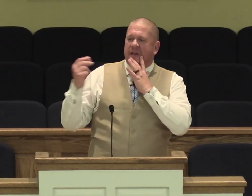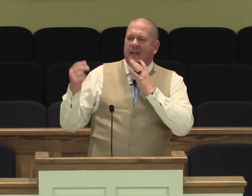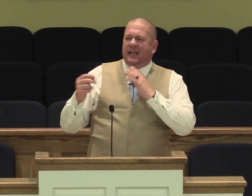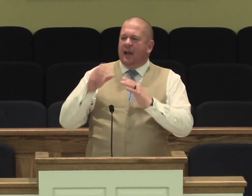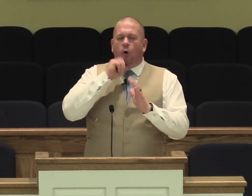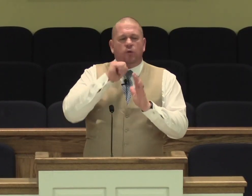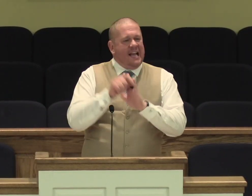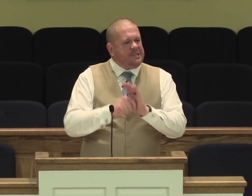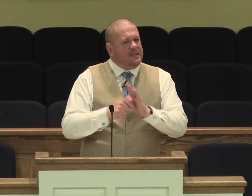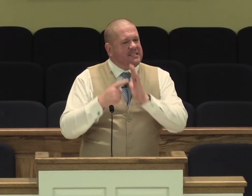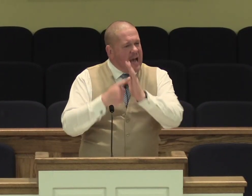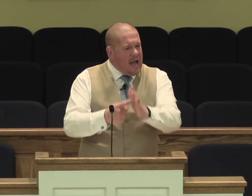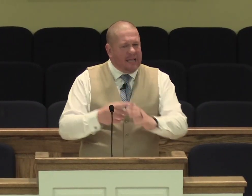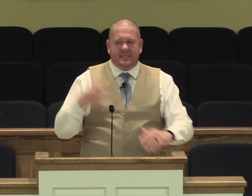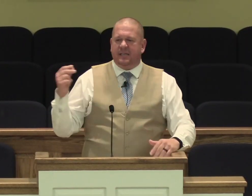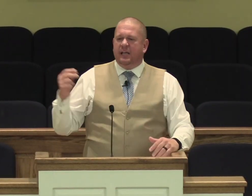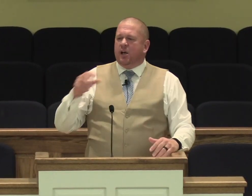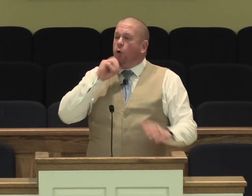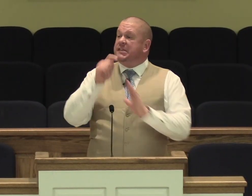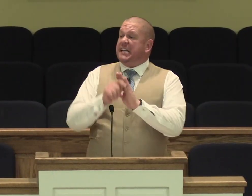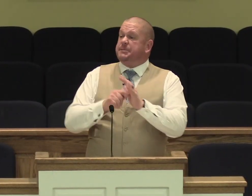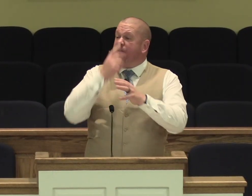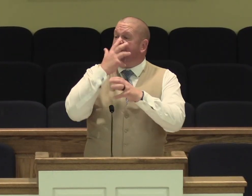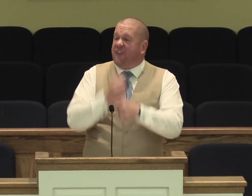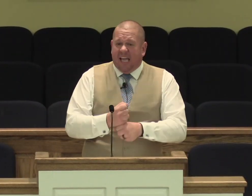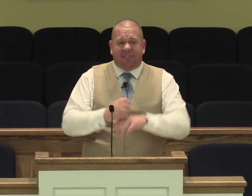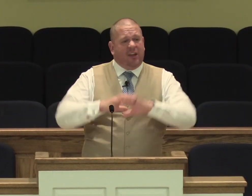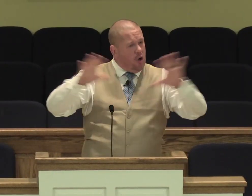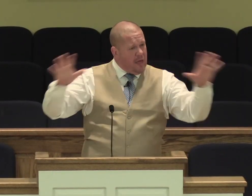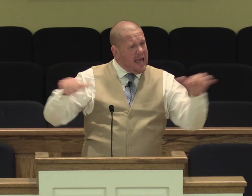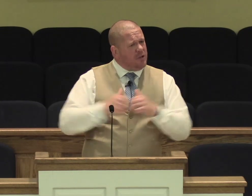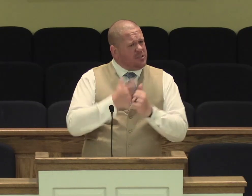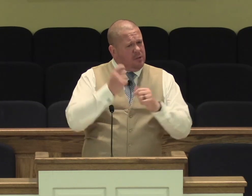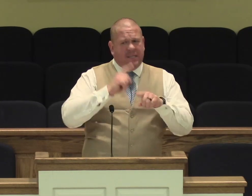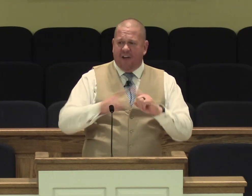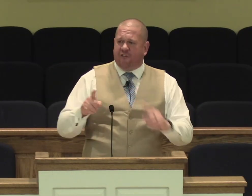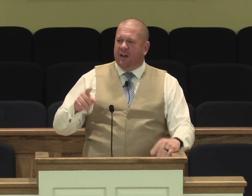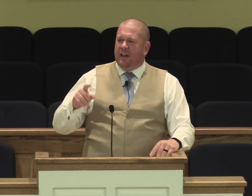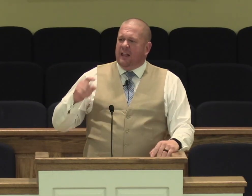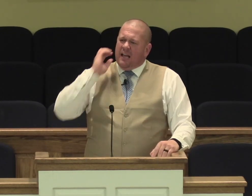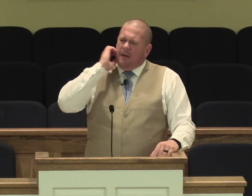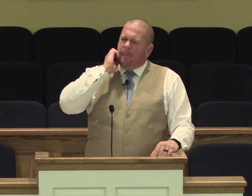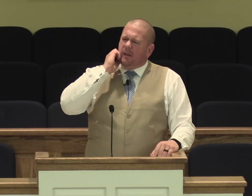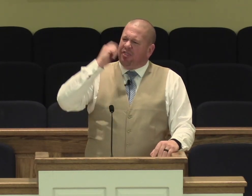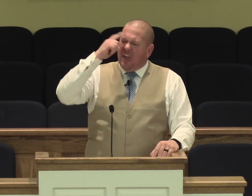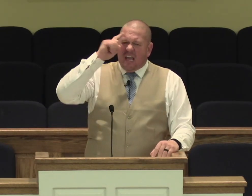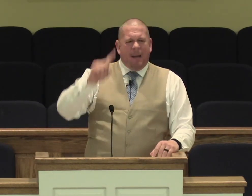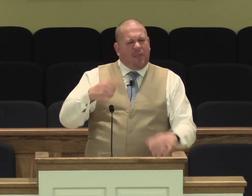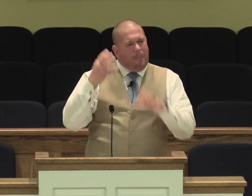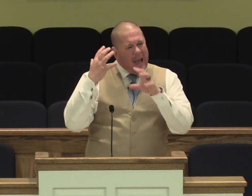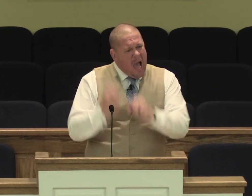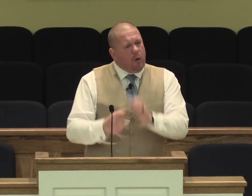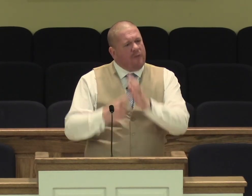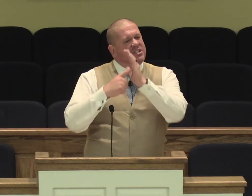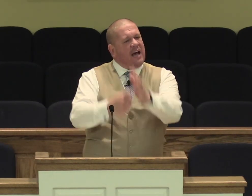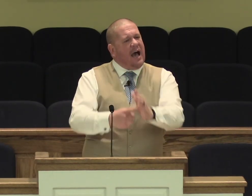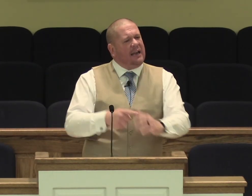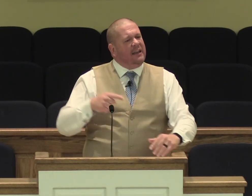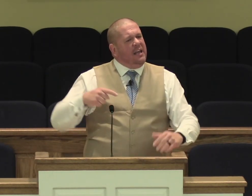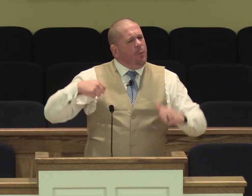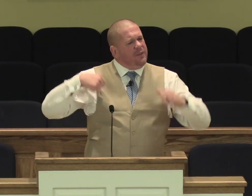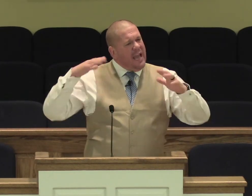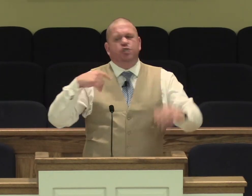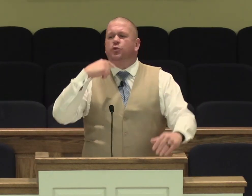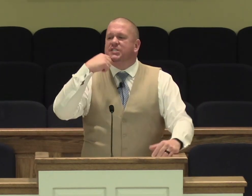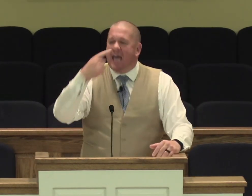law and Old Testament signs and Old Testament faith and all that, and how it's a little bit different. But to think about the power of a sign,